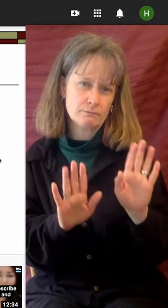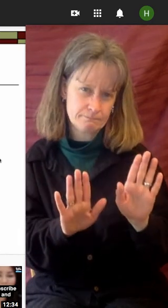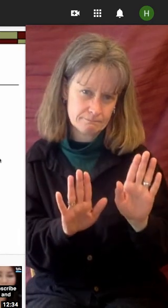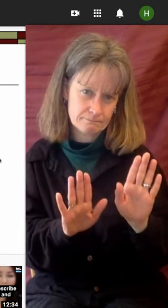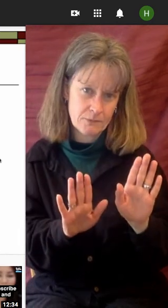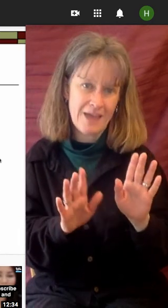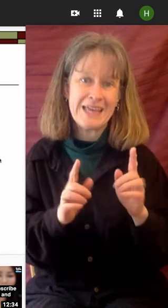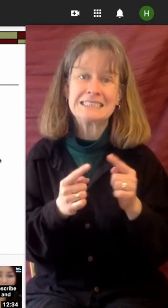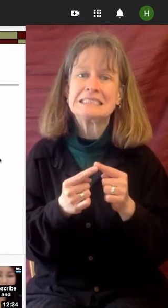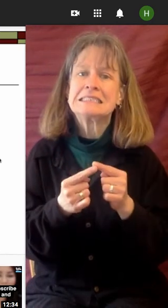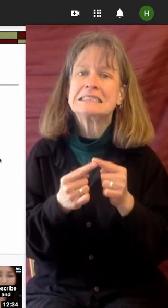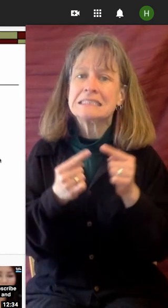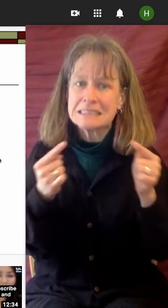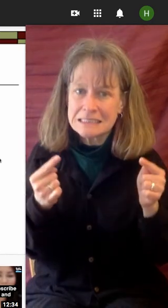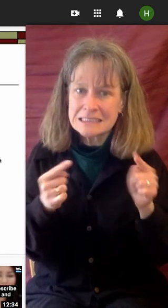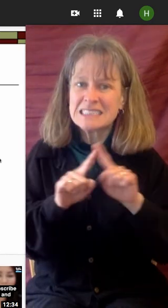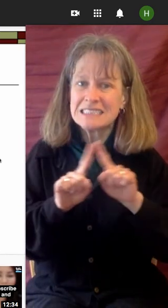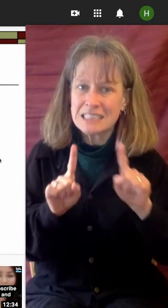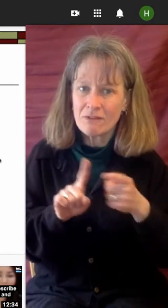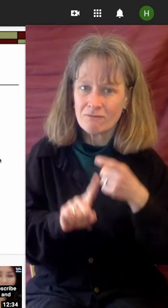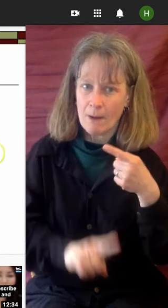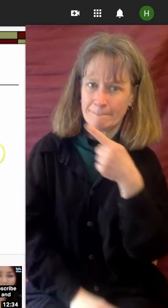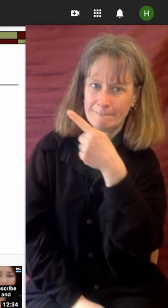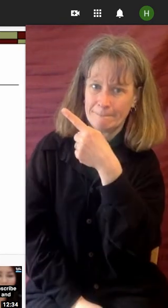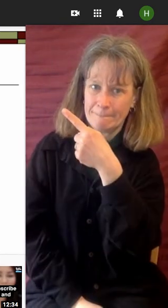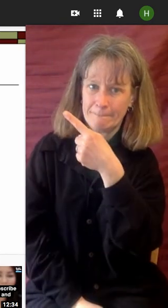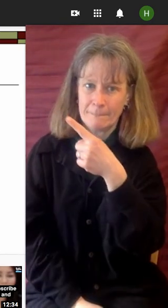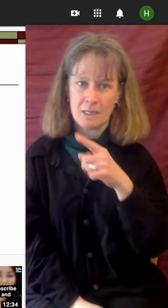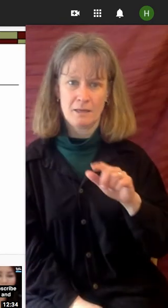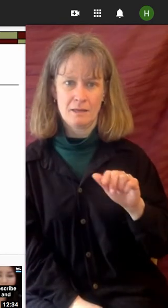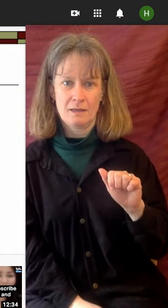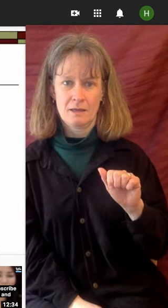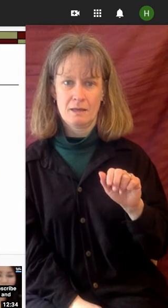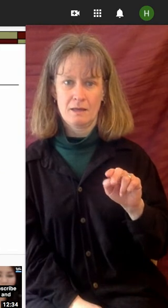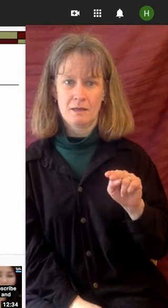with analogous structures,